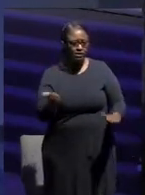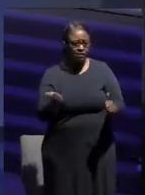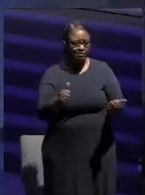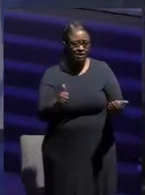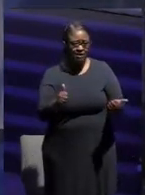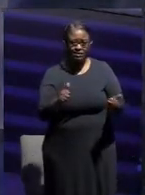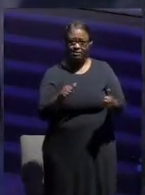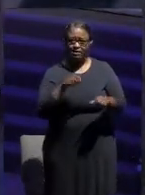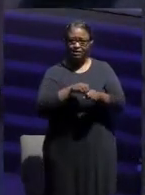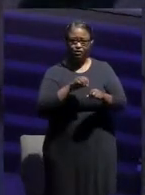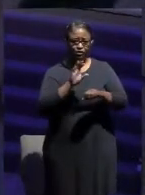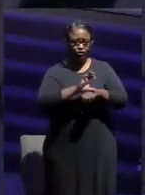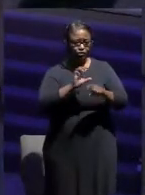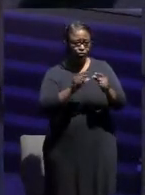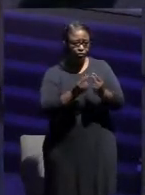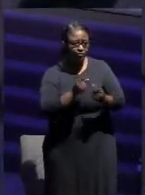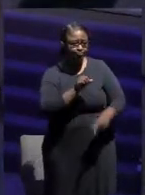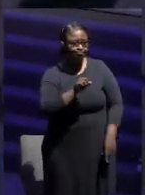Body